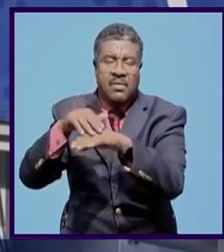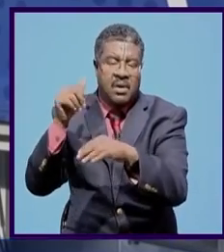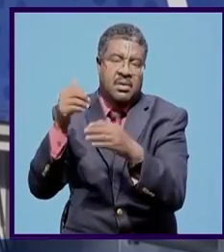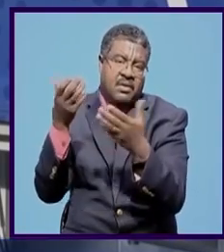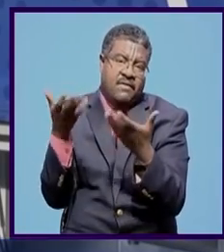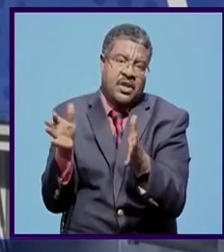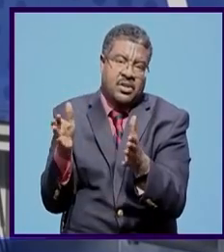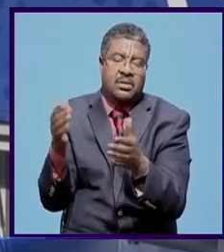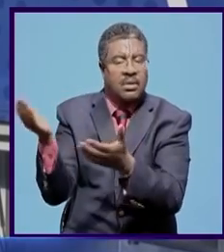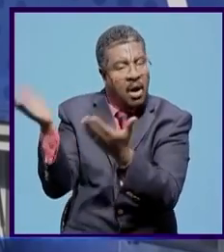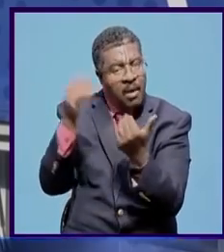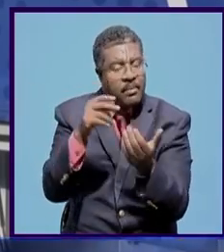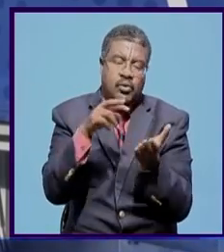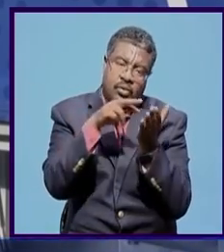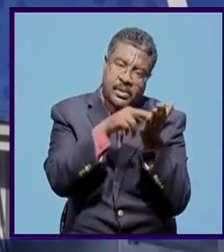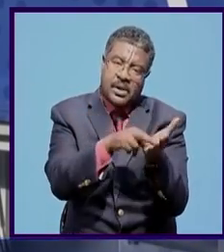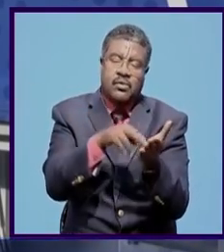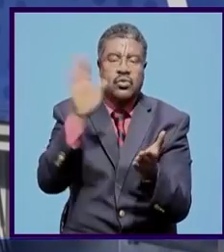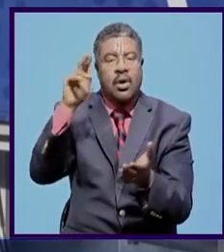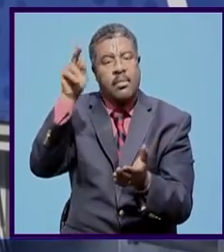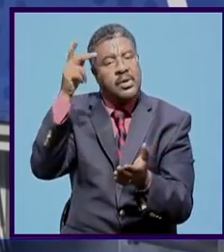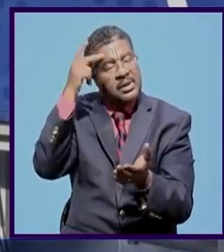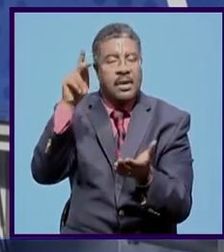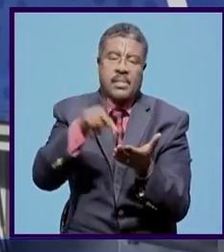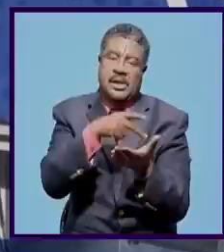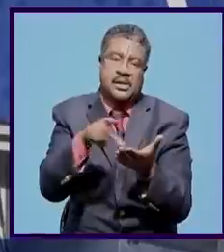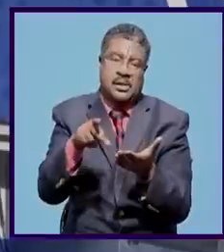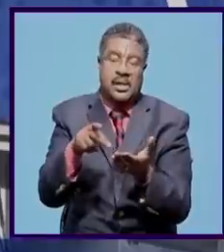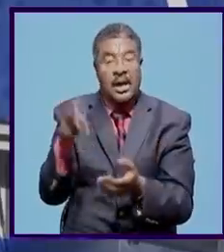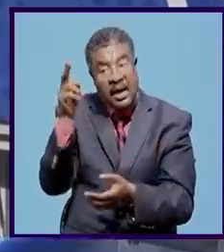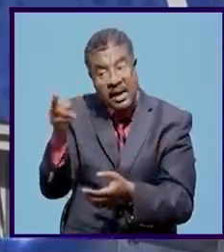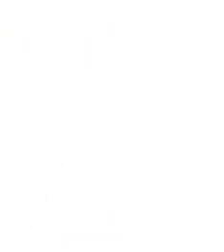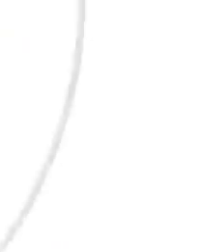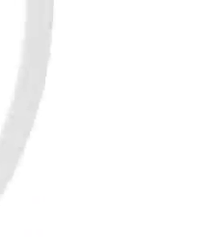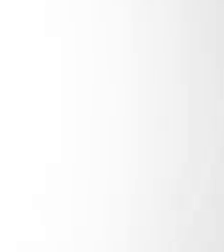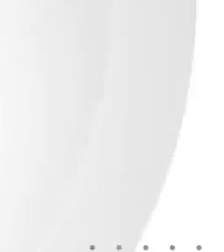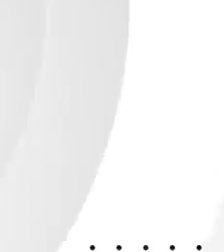to represent the political parties. And Mr. Hichilema is one of those.